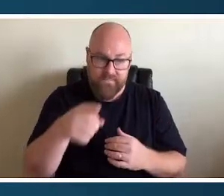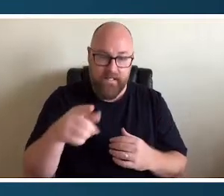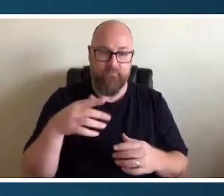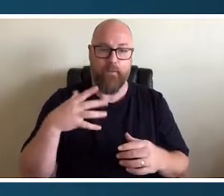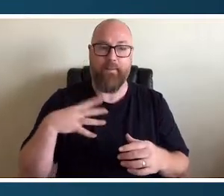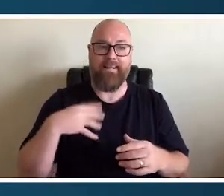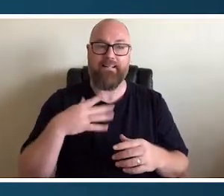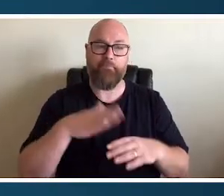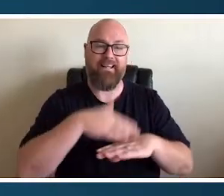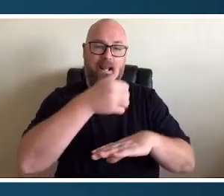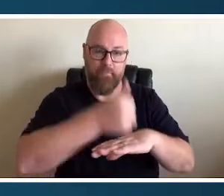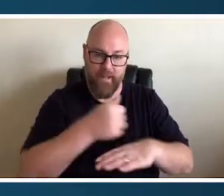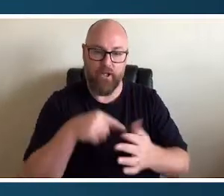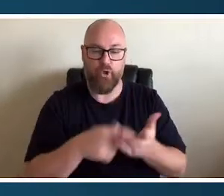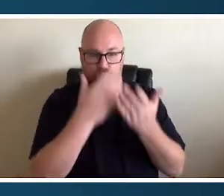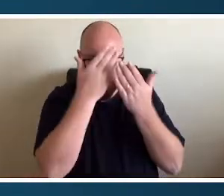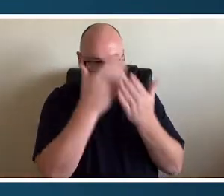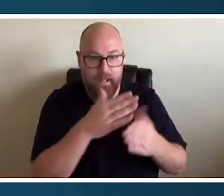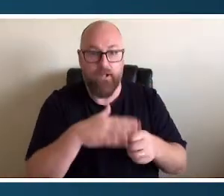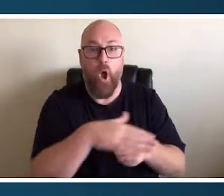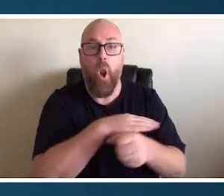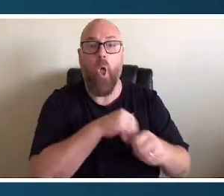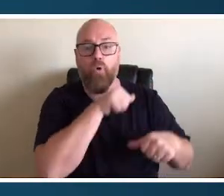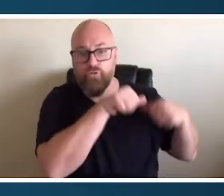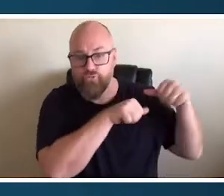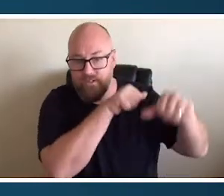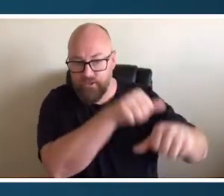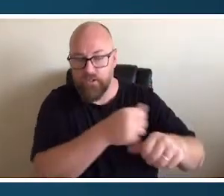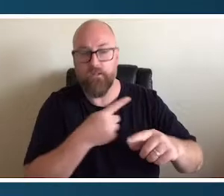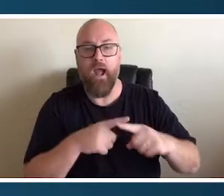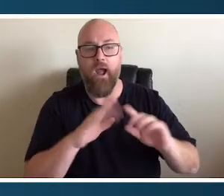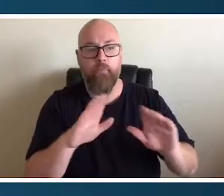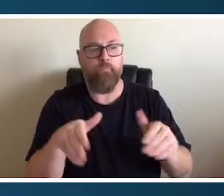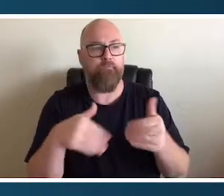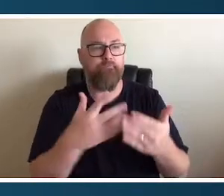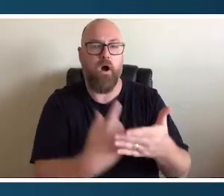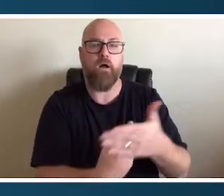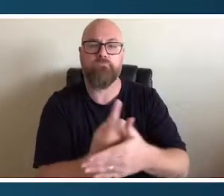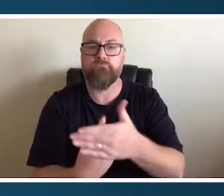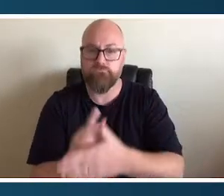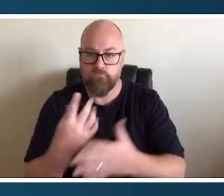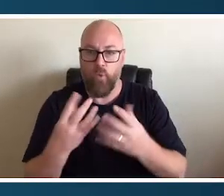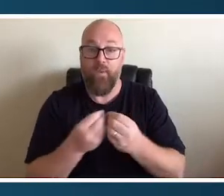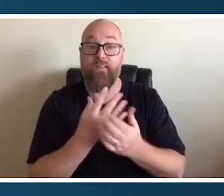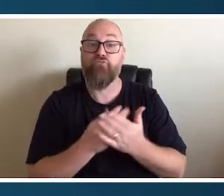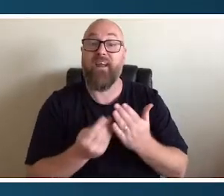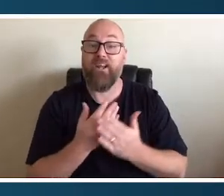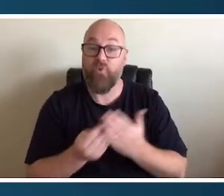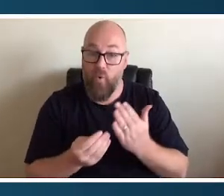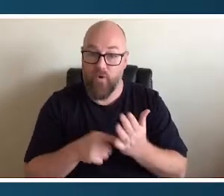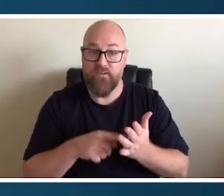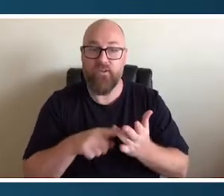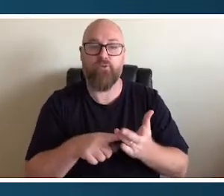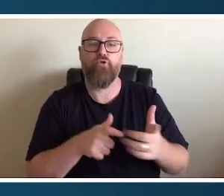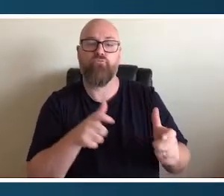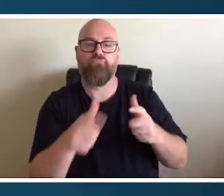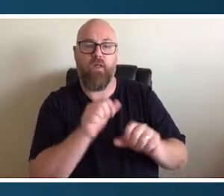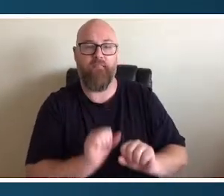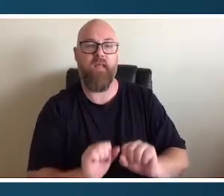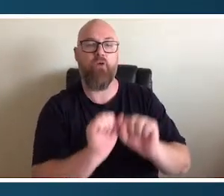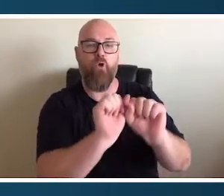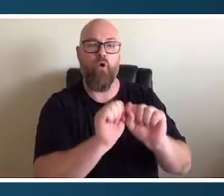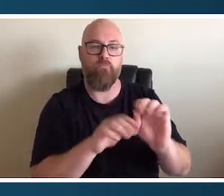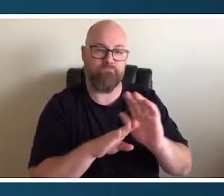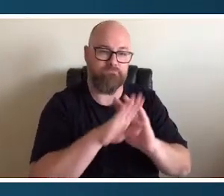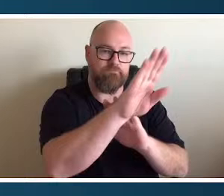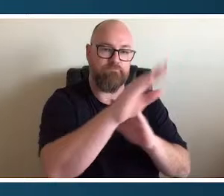provide communities with the resources they need to steer their recovery and development. This approach acknowledges and